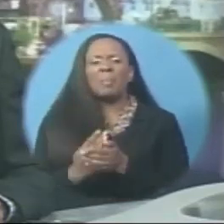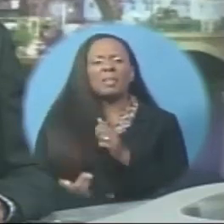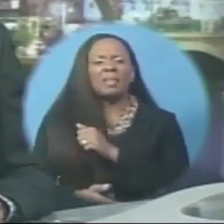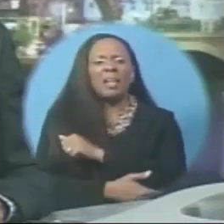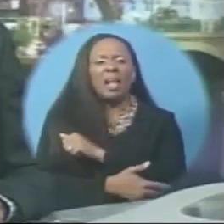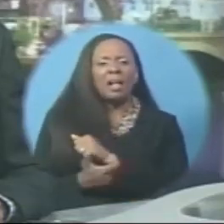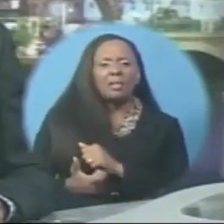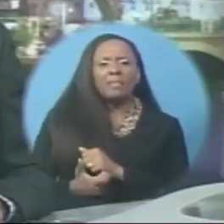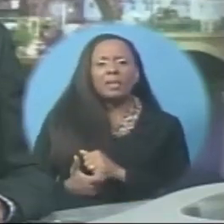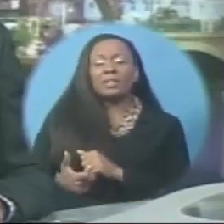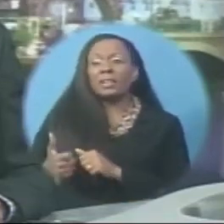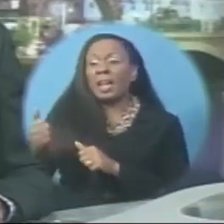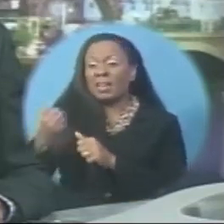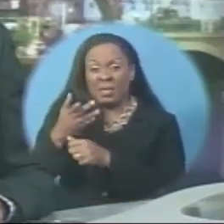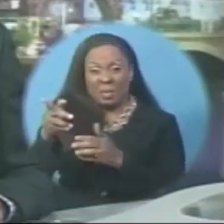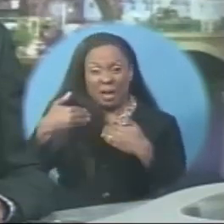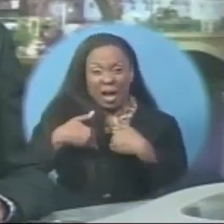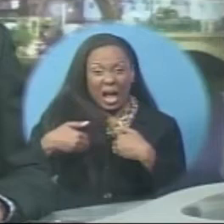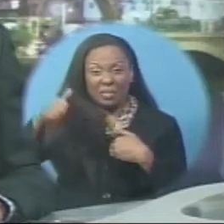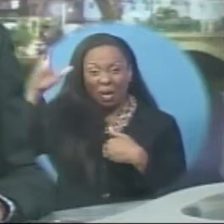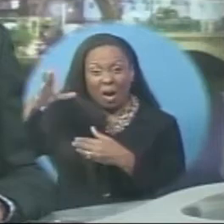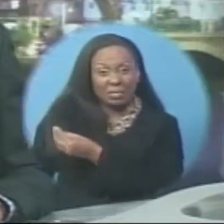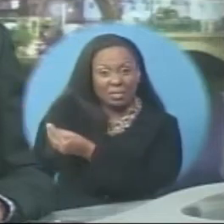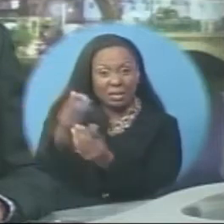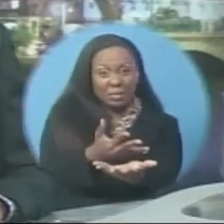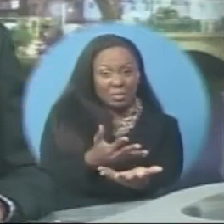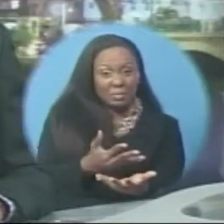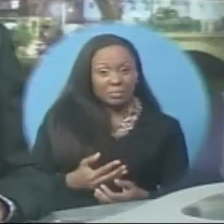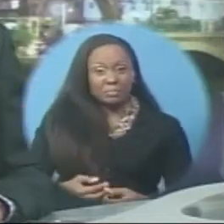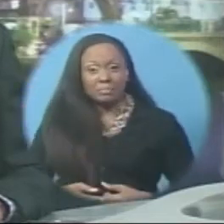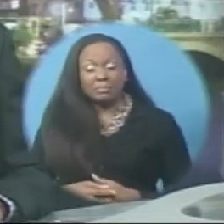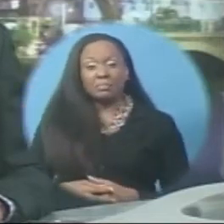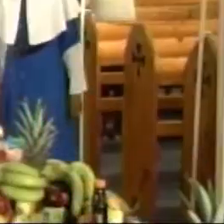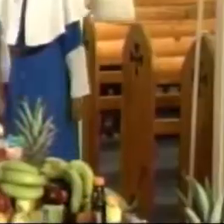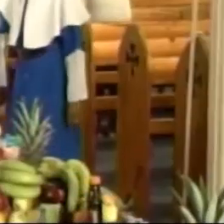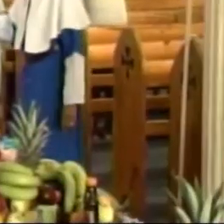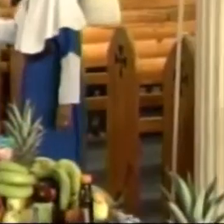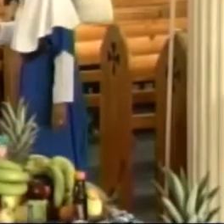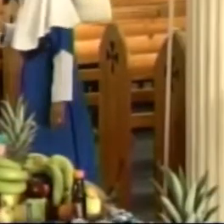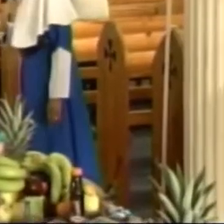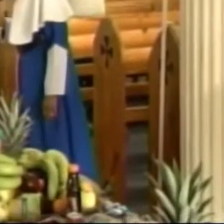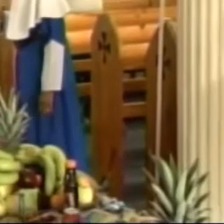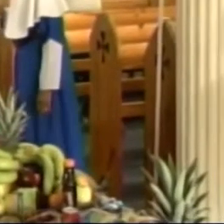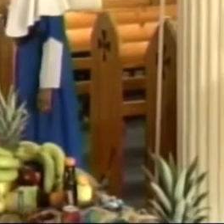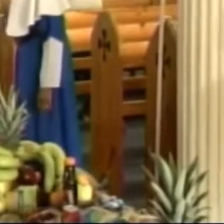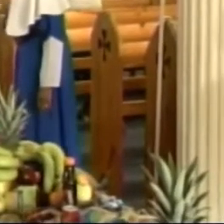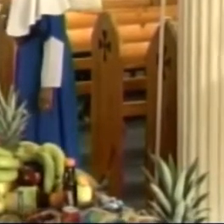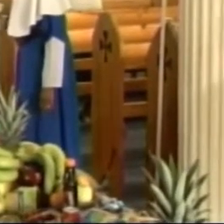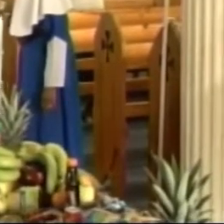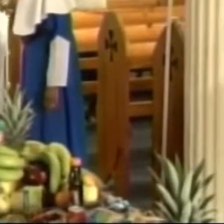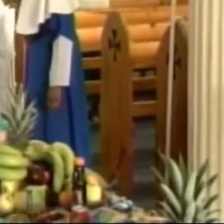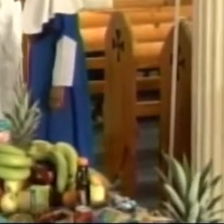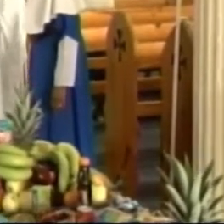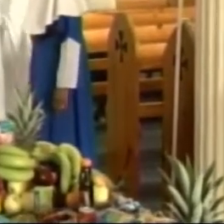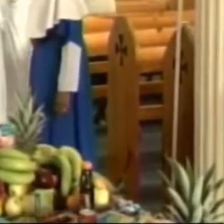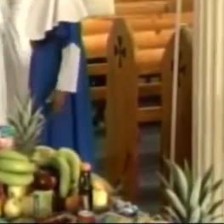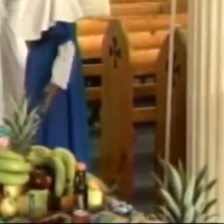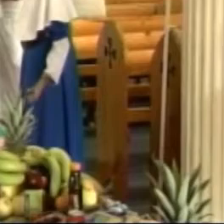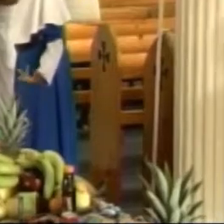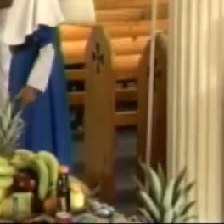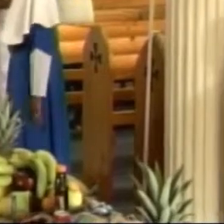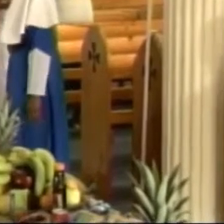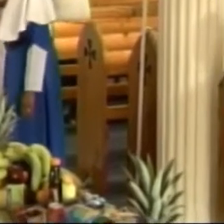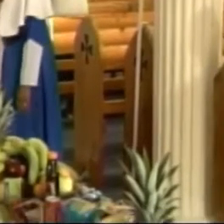telling the country that everything it has, God giveth. Members gave thanks to God, offering food and fruit, and asking for more